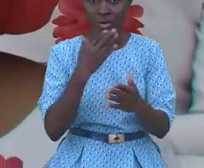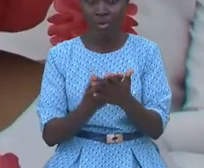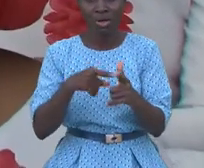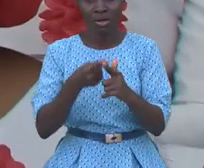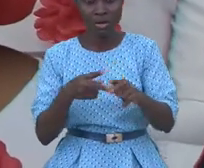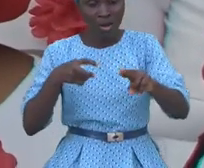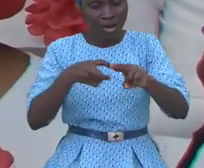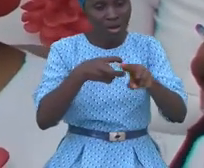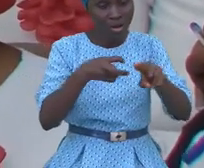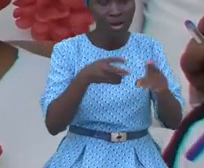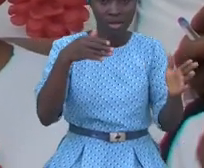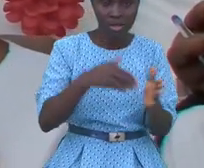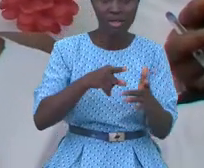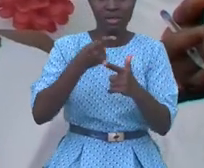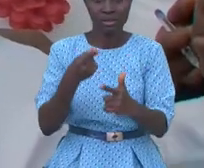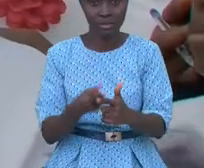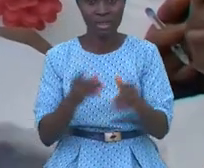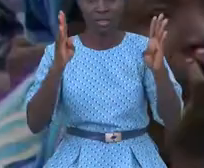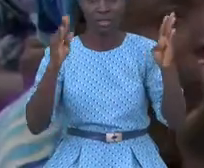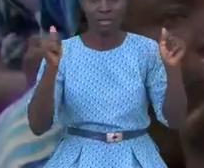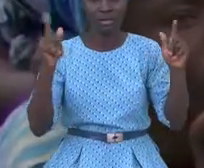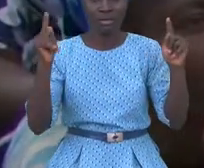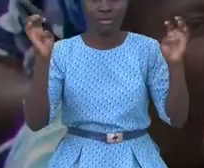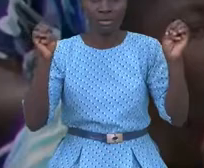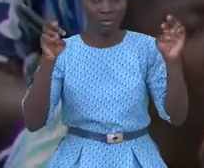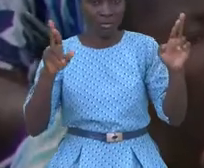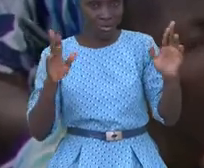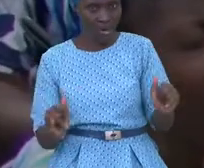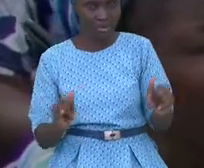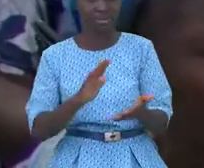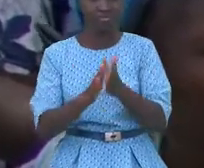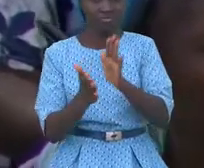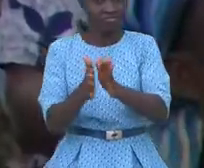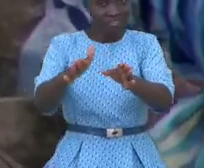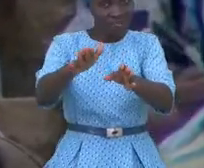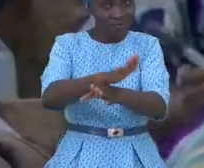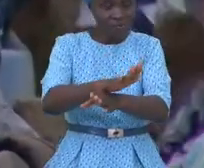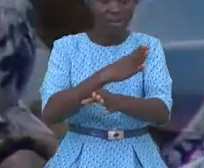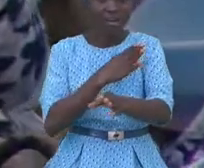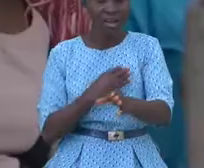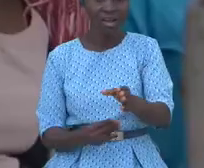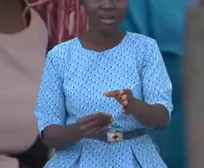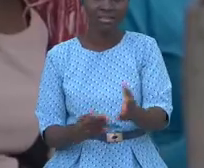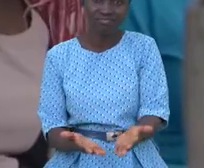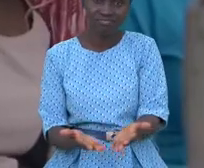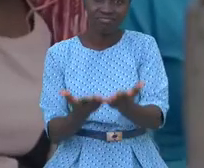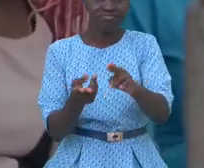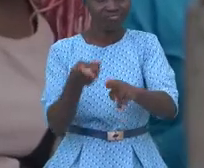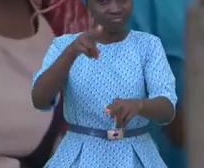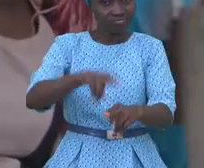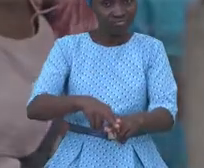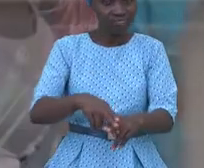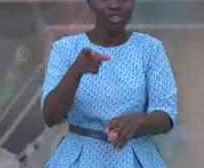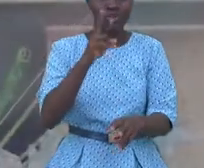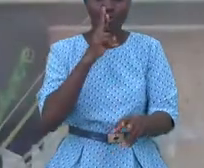the battery, your battery is rising. I said, your battery is rising. You're charging